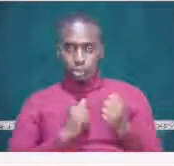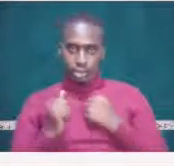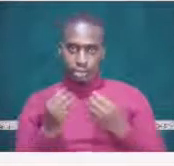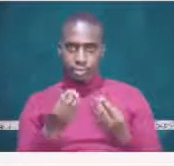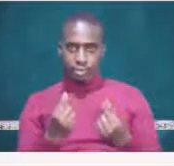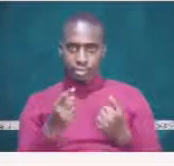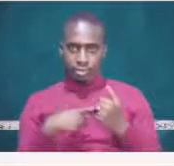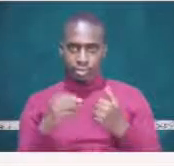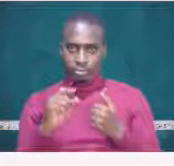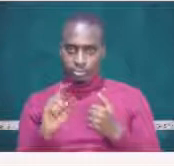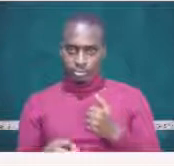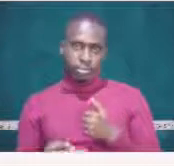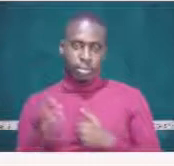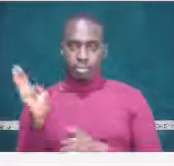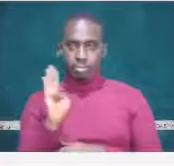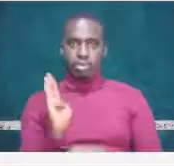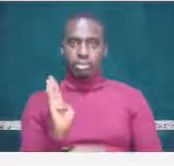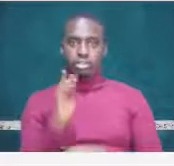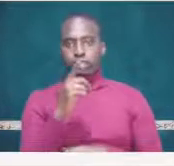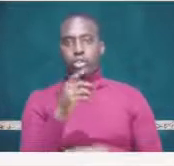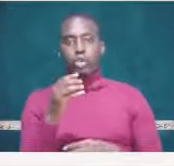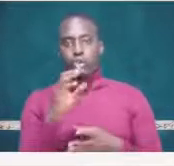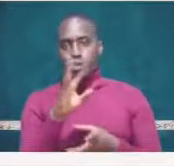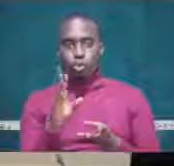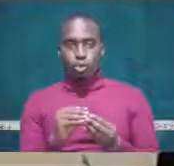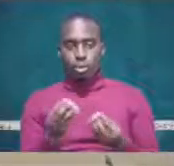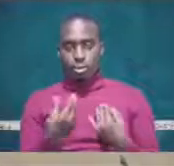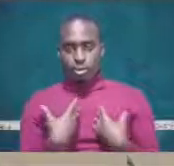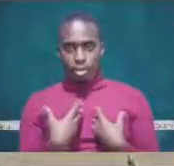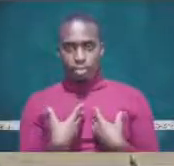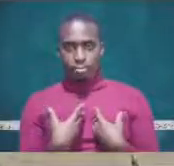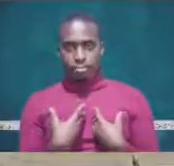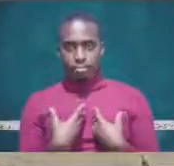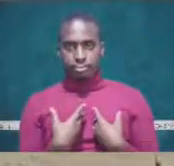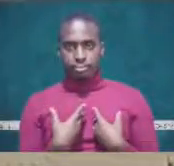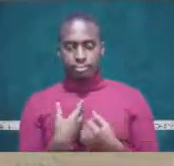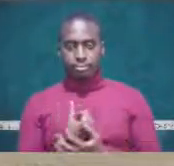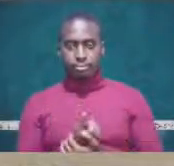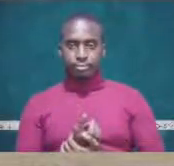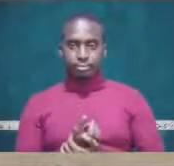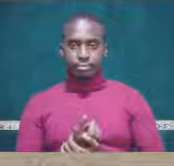francs 60,000 billion. That is the total income given. The total income